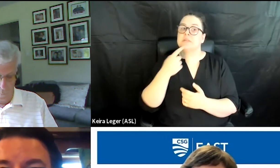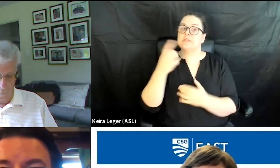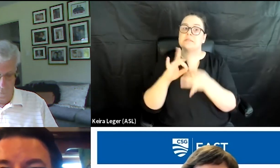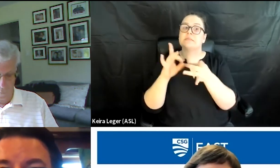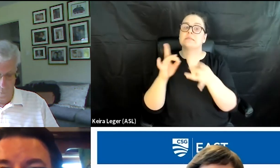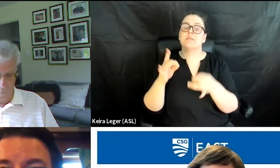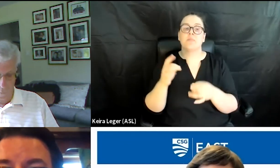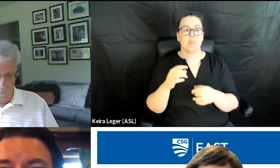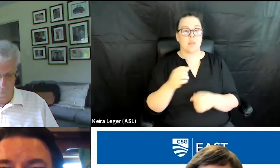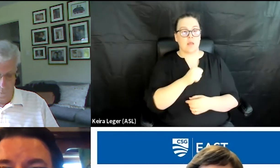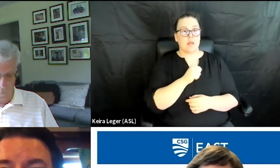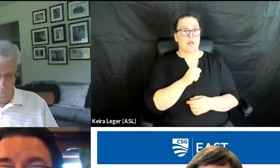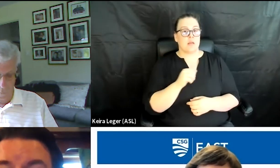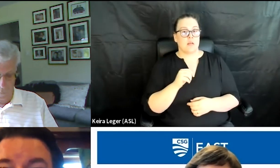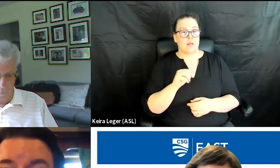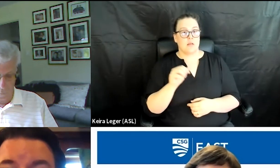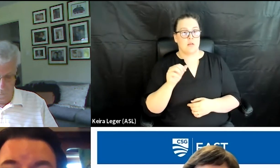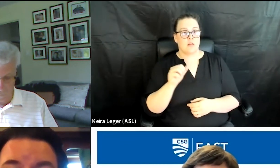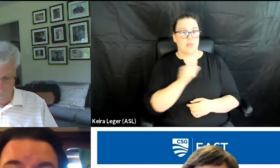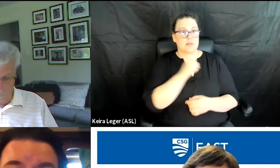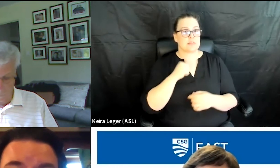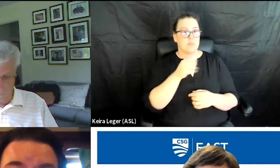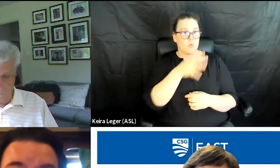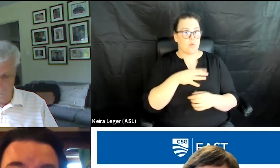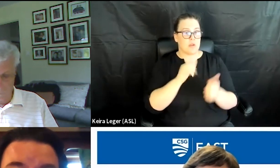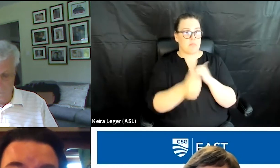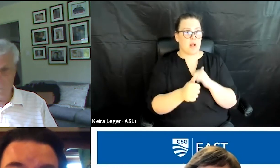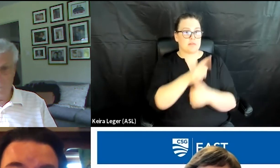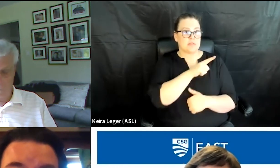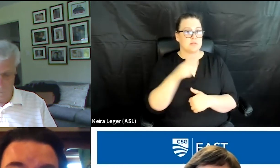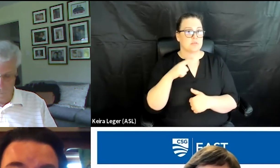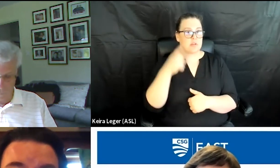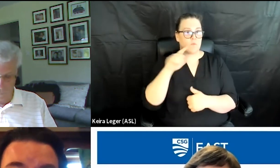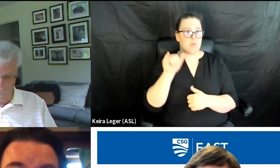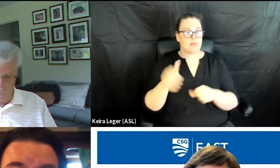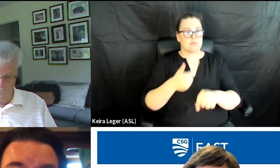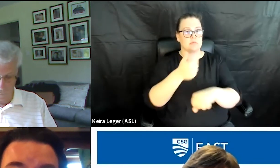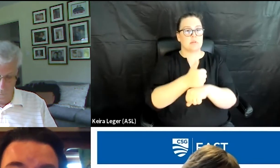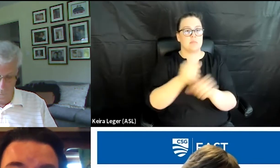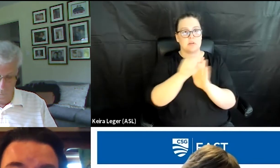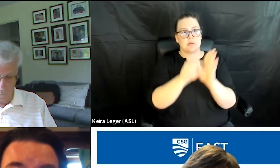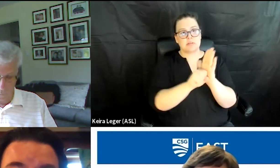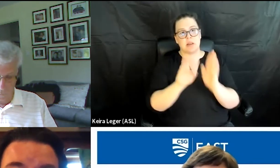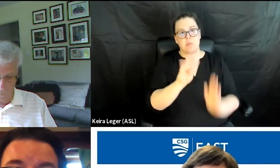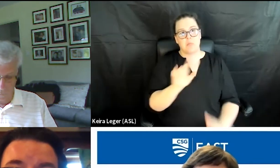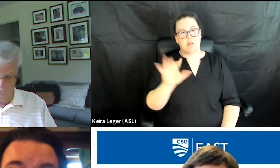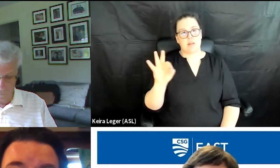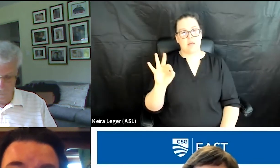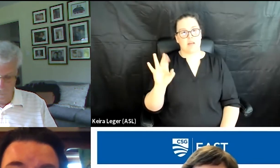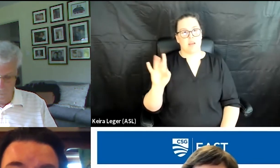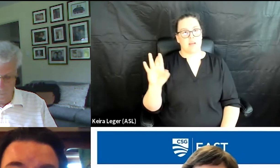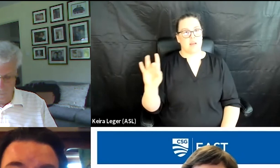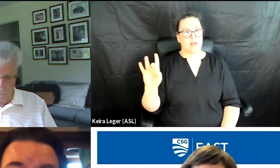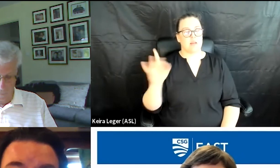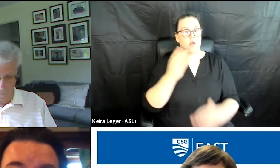the Assemblywoman passed legislation for the implementation of the state bill for 988. And part